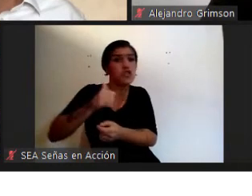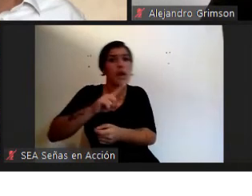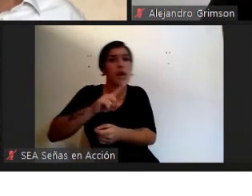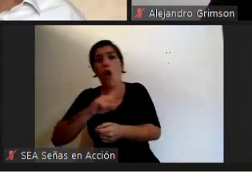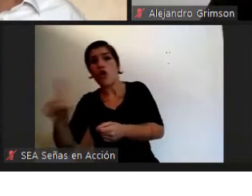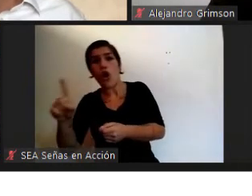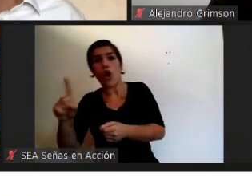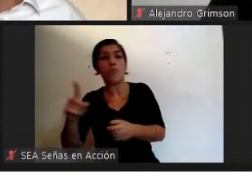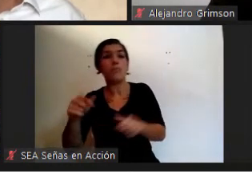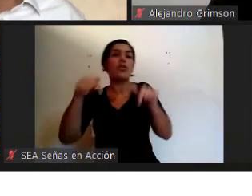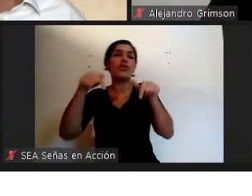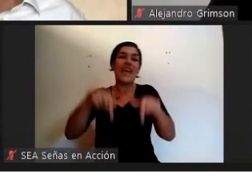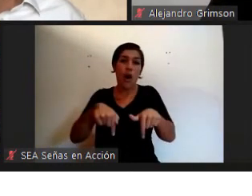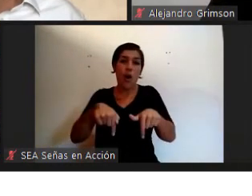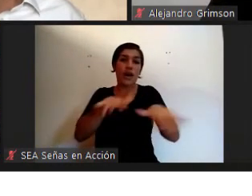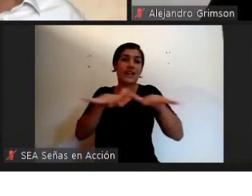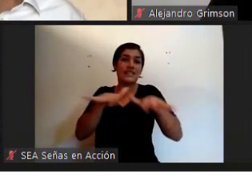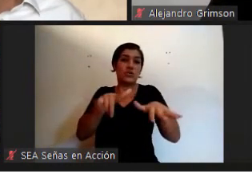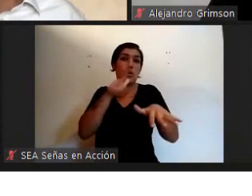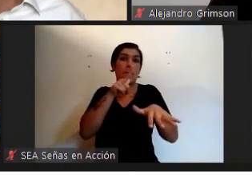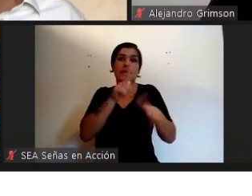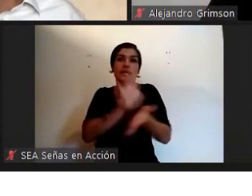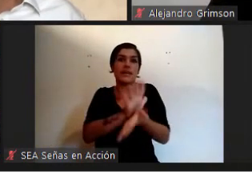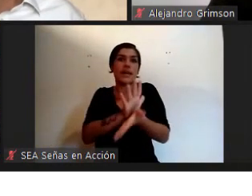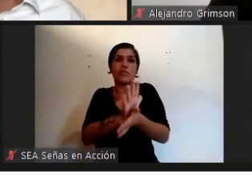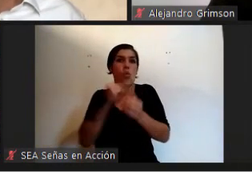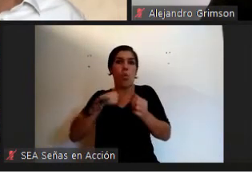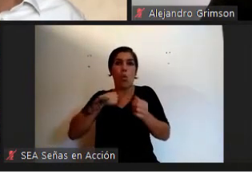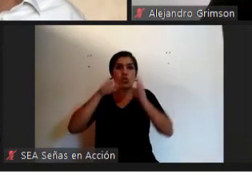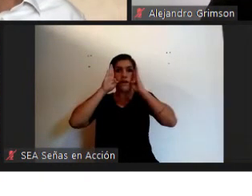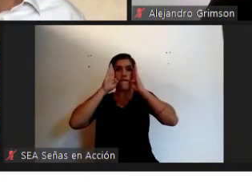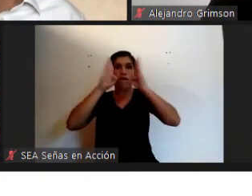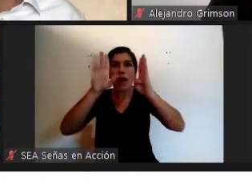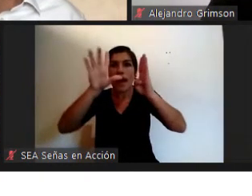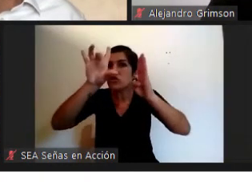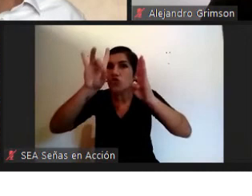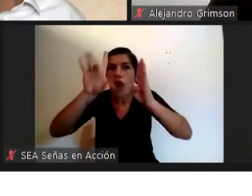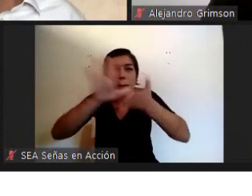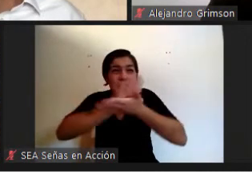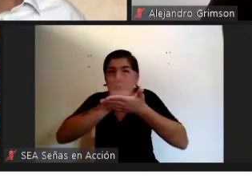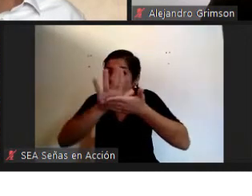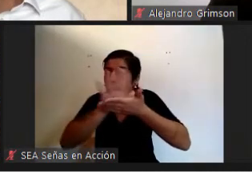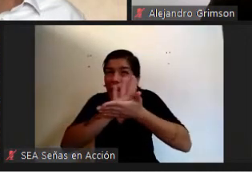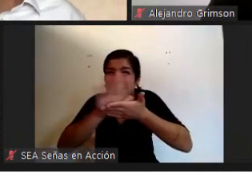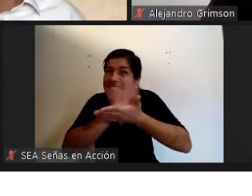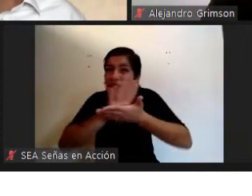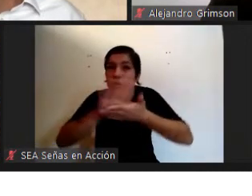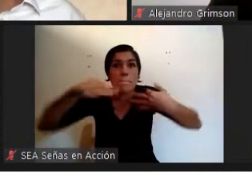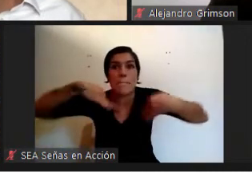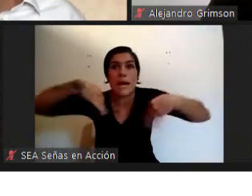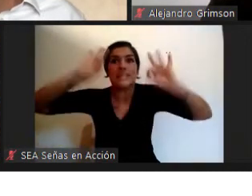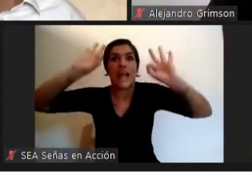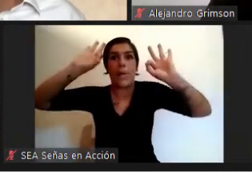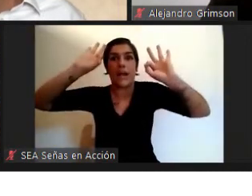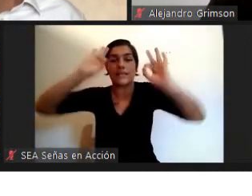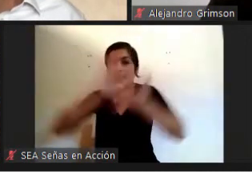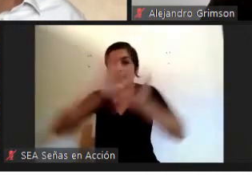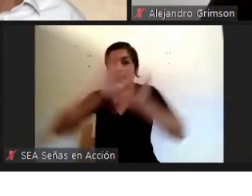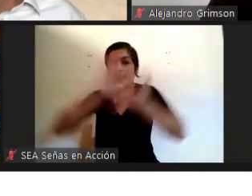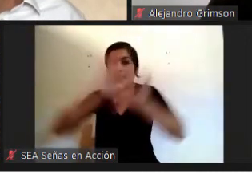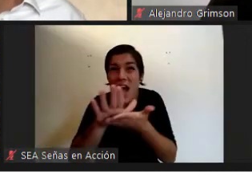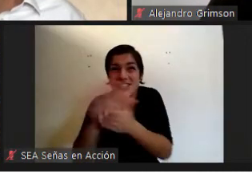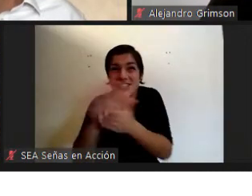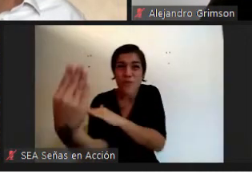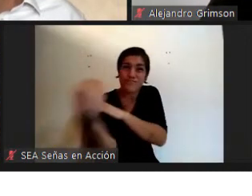our right to keep living, our right to keep alive. This appeared on many meetings, and it appears on many of the